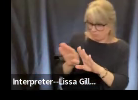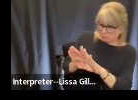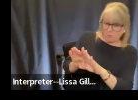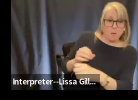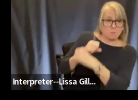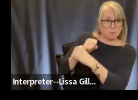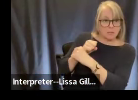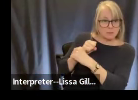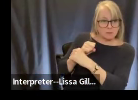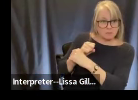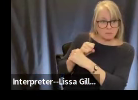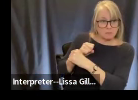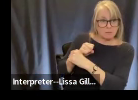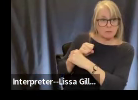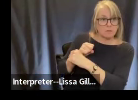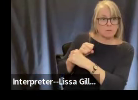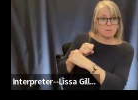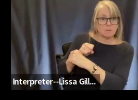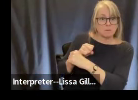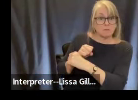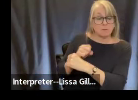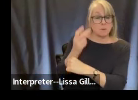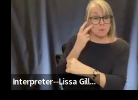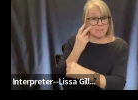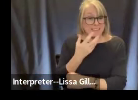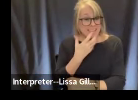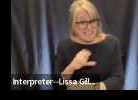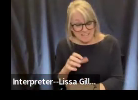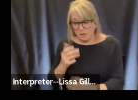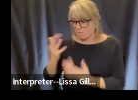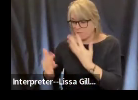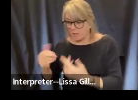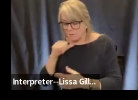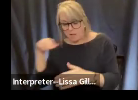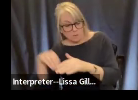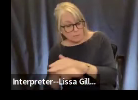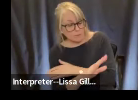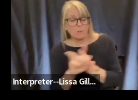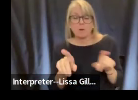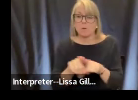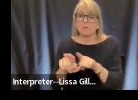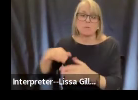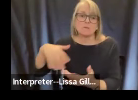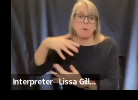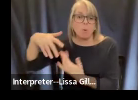you certainly from the heat, as you can see, and the flames, but more importantly, it's that smoke. The smoke is what ends up being